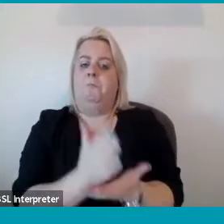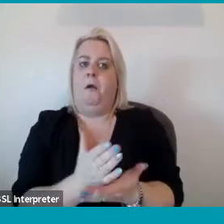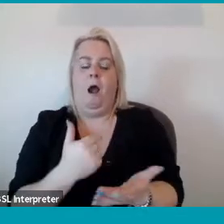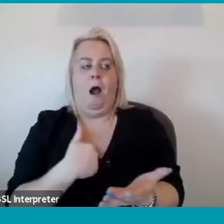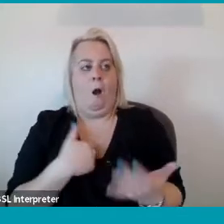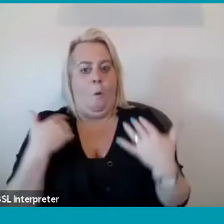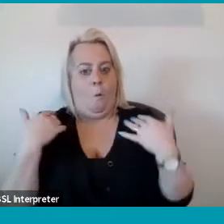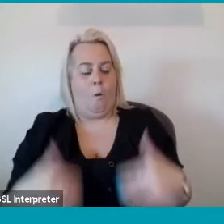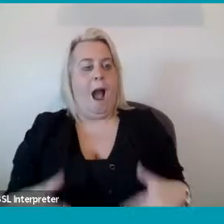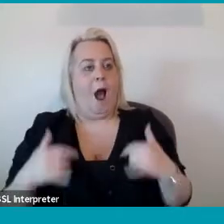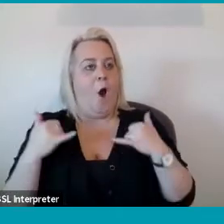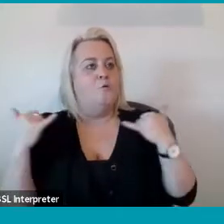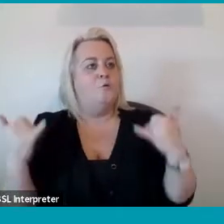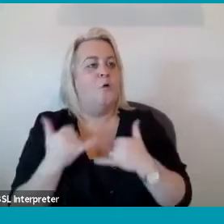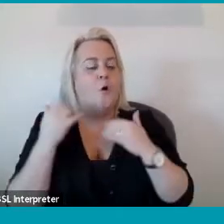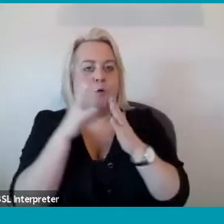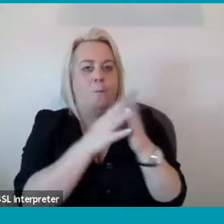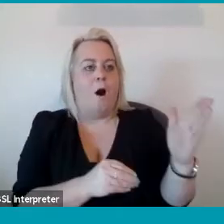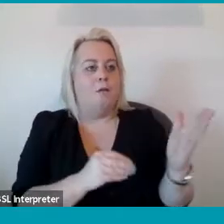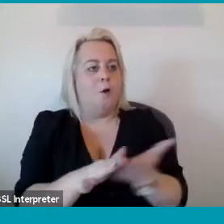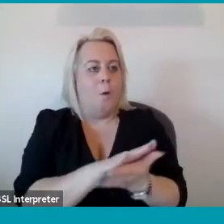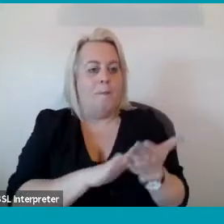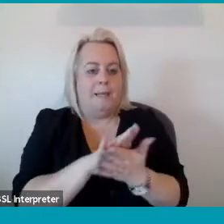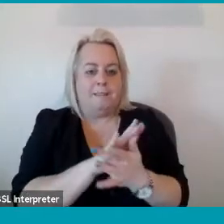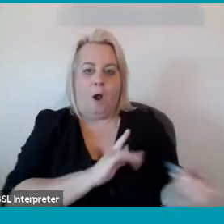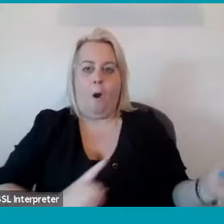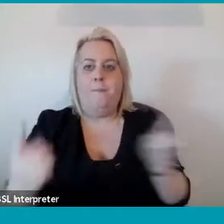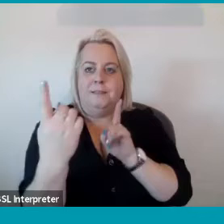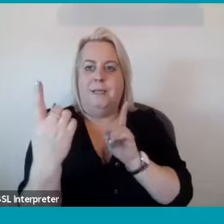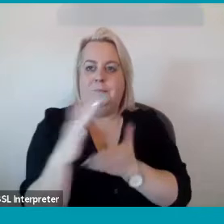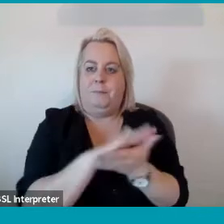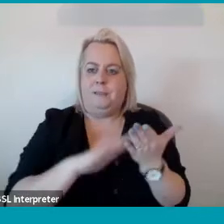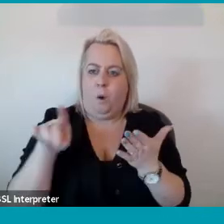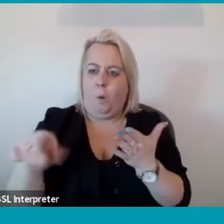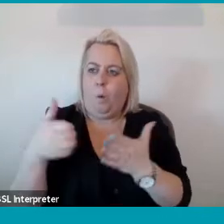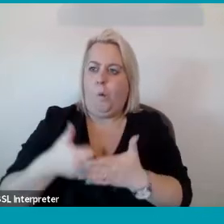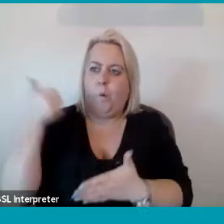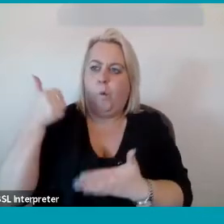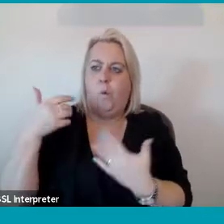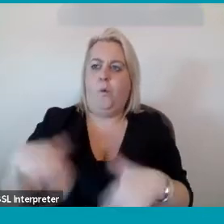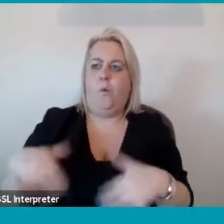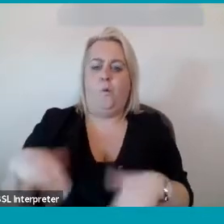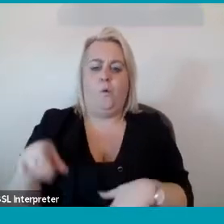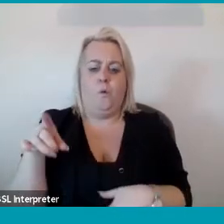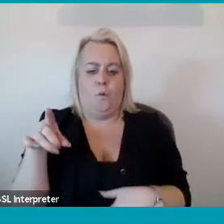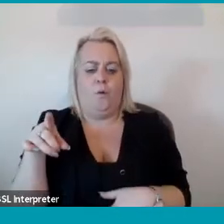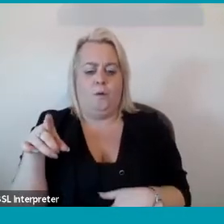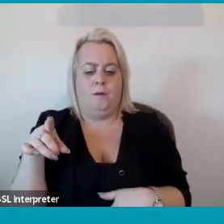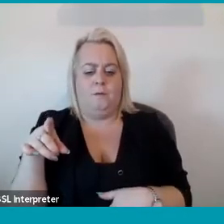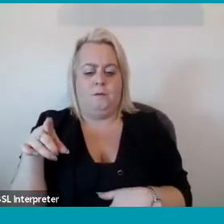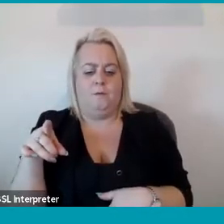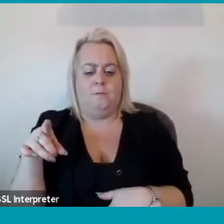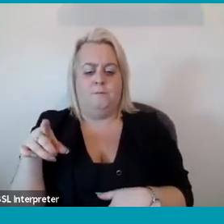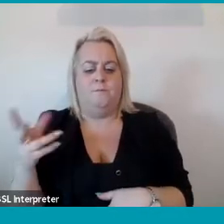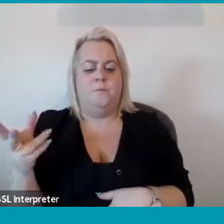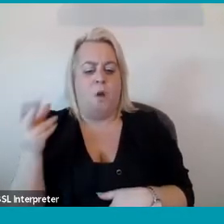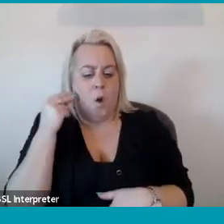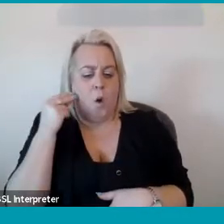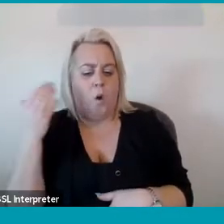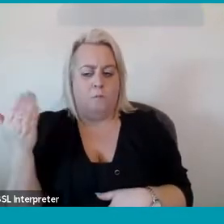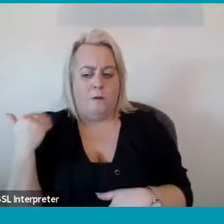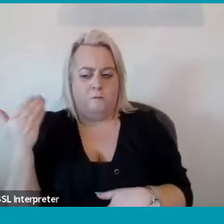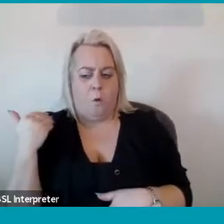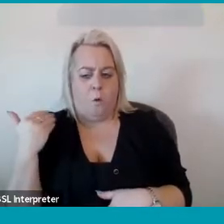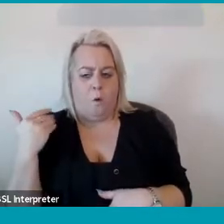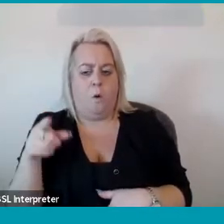if you think, because it just turns the whole thing on its head. And then we've got in the chat, I'd heard of the social model, but not the medical